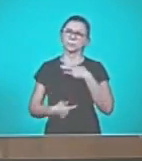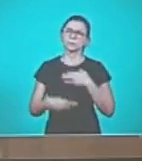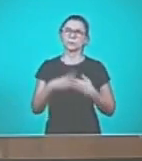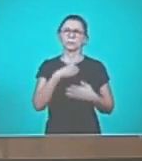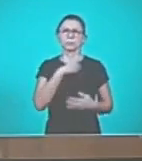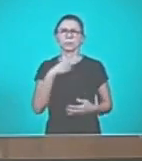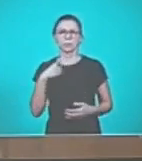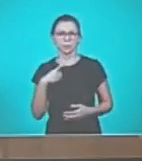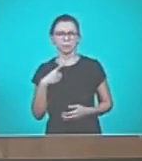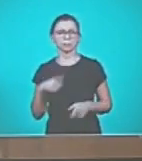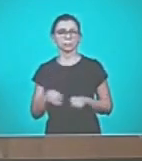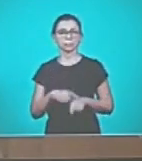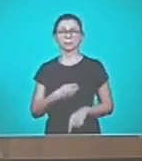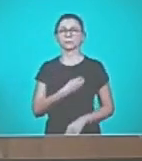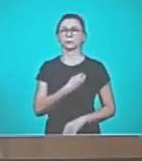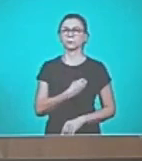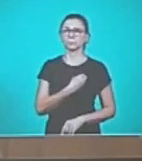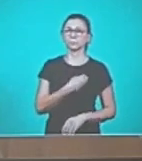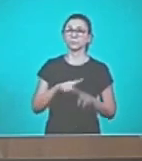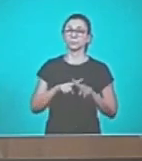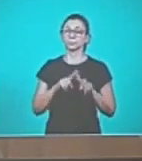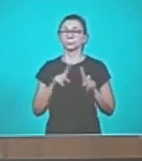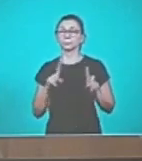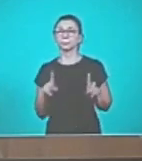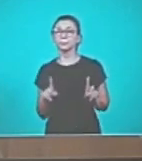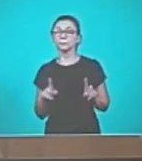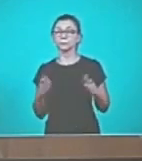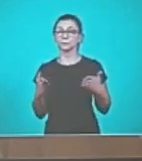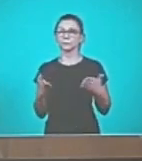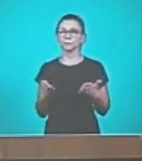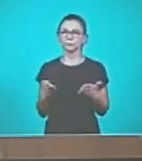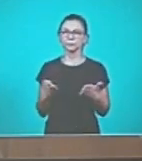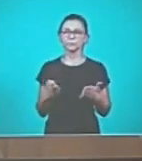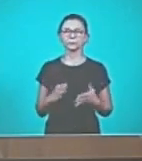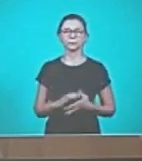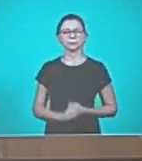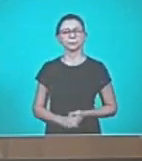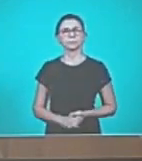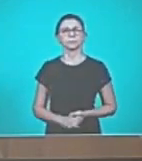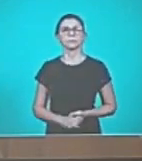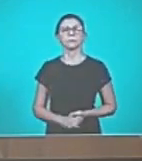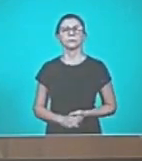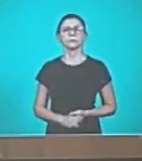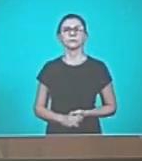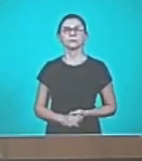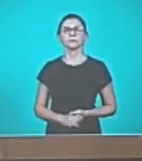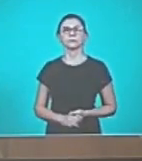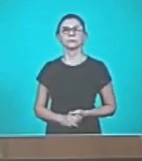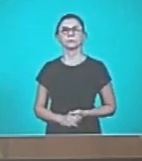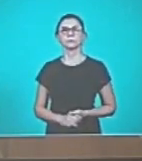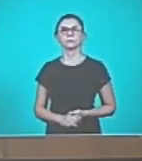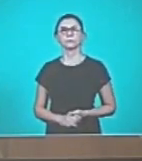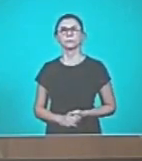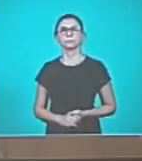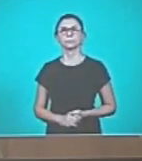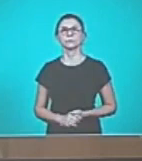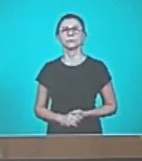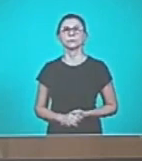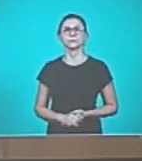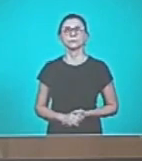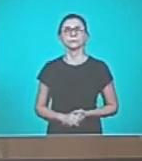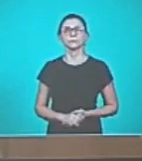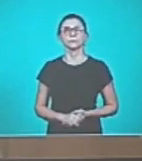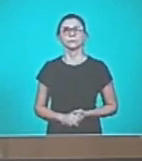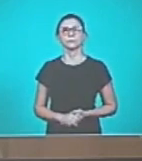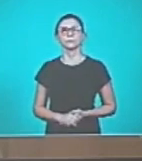workers, deacons, that were there present. But today, we know that it is a day in